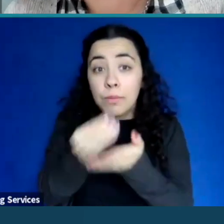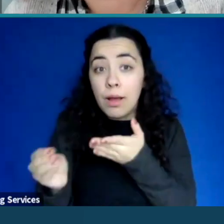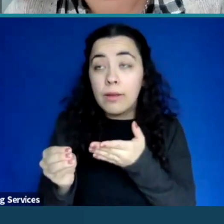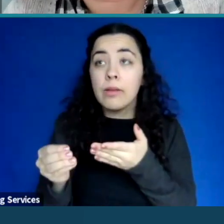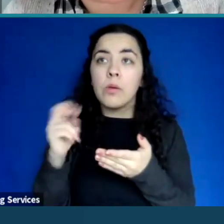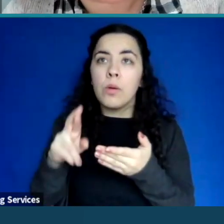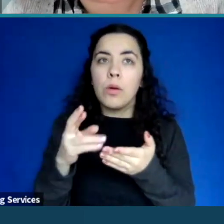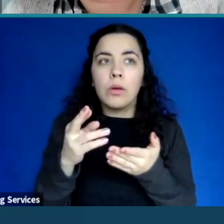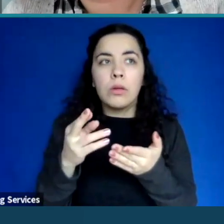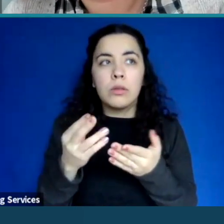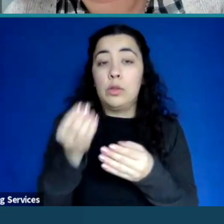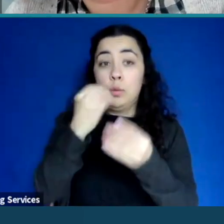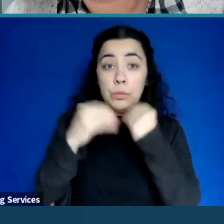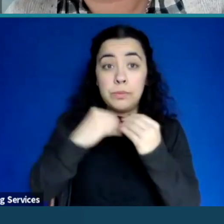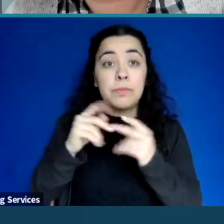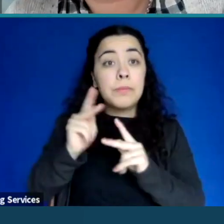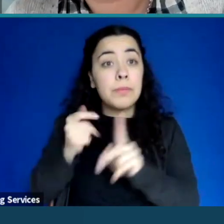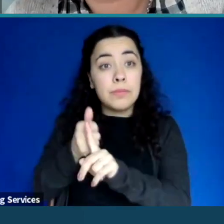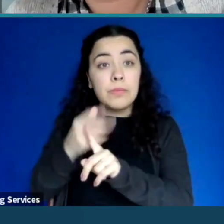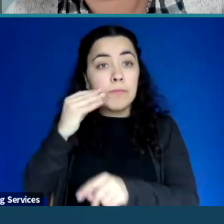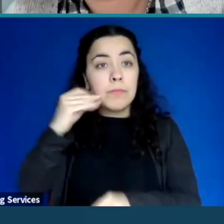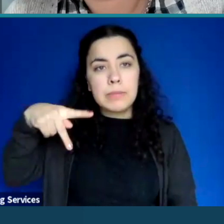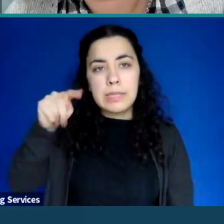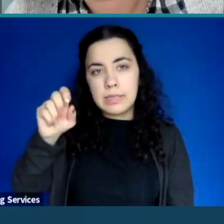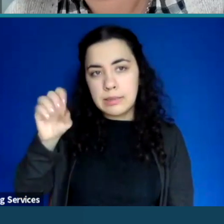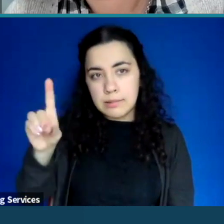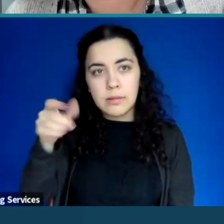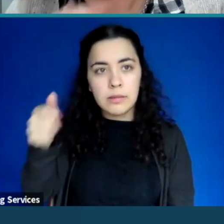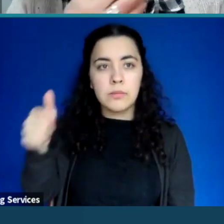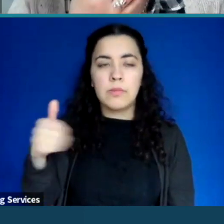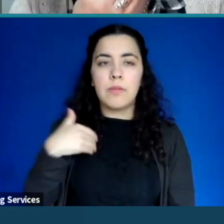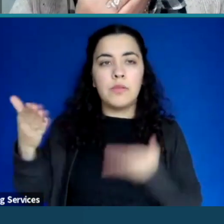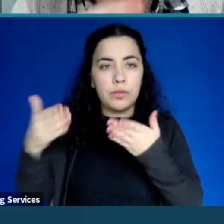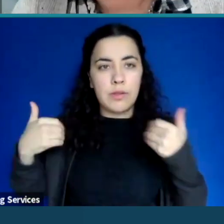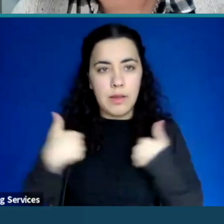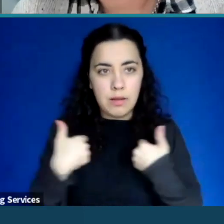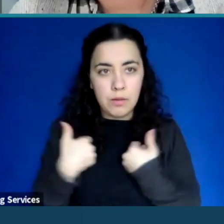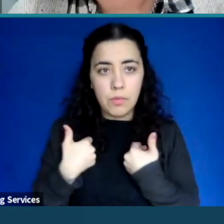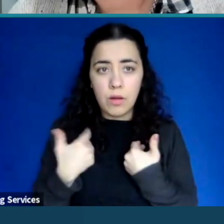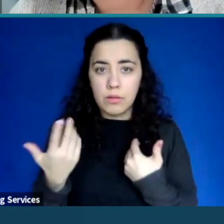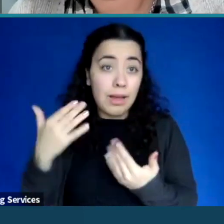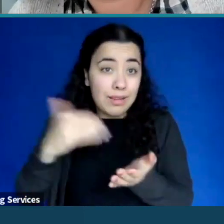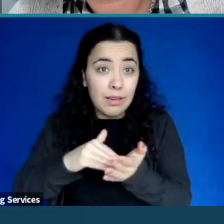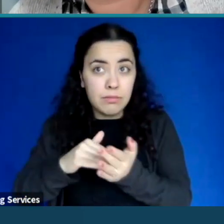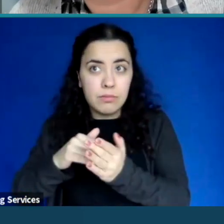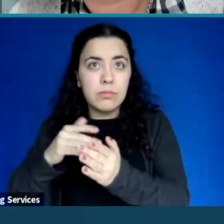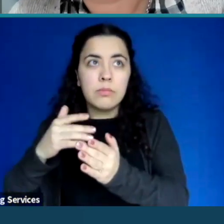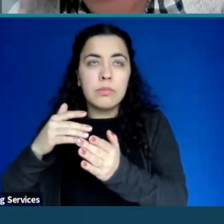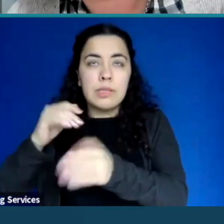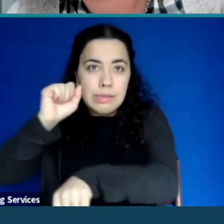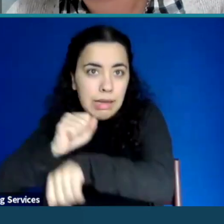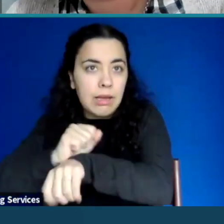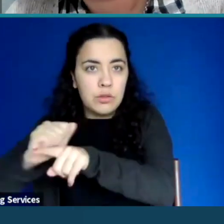consuming. There's people with PTSD who have a service animal that is task trained. So again, not emotional